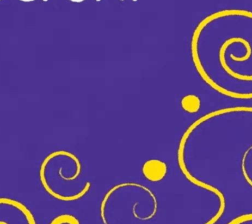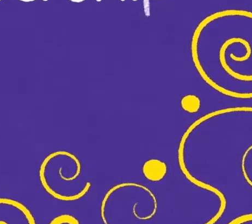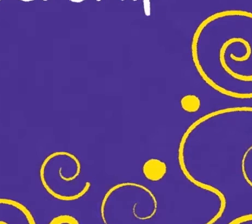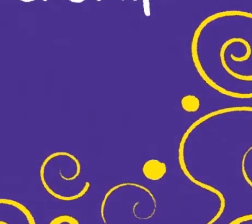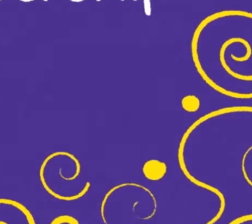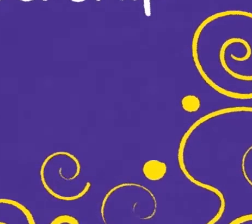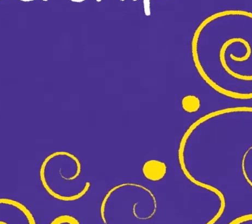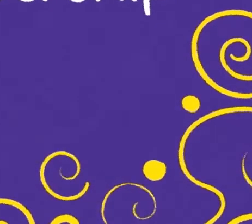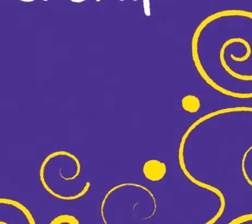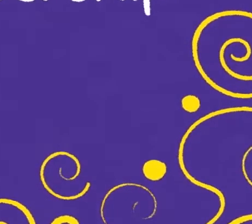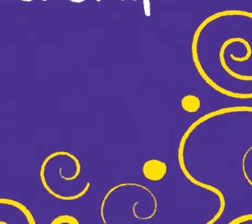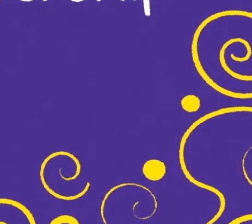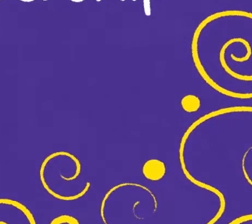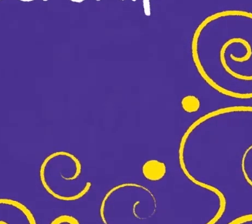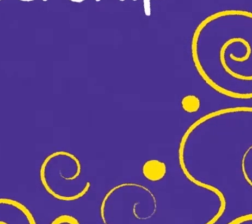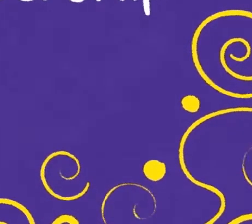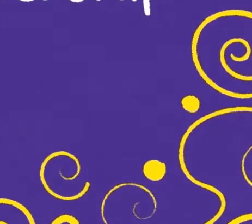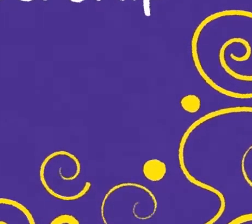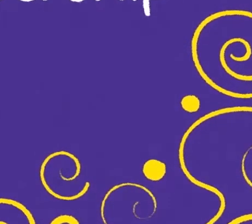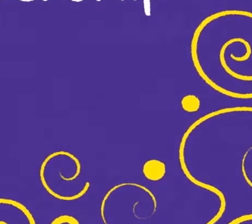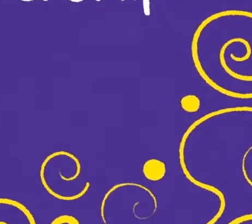imagineblack.org/membership. That's